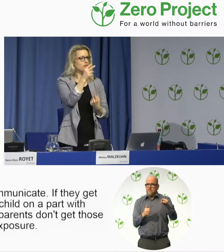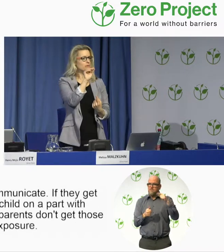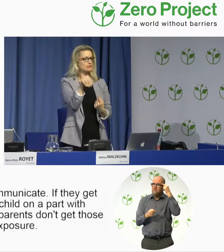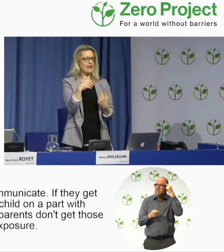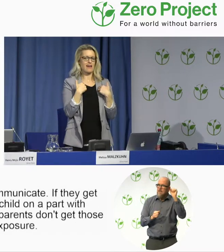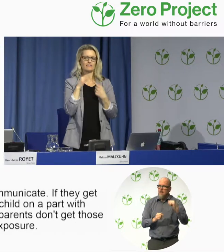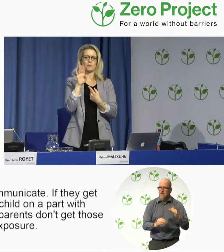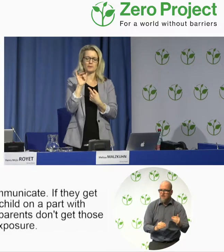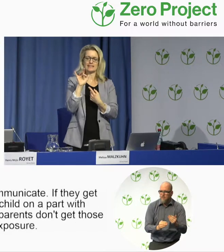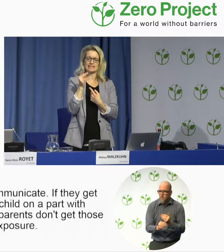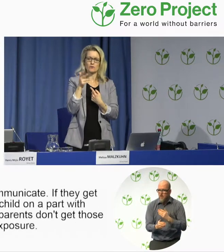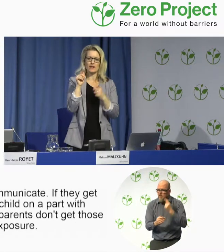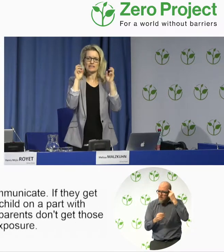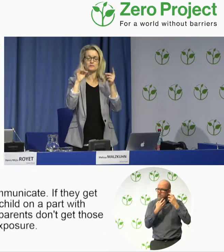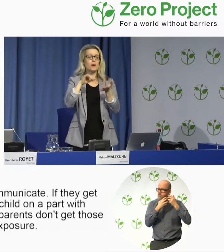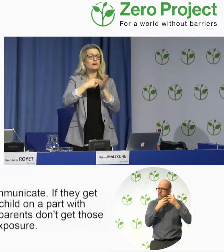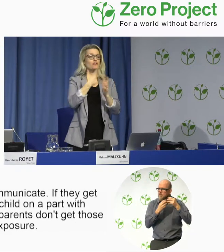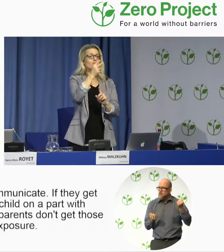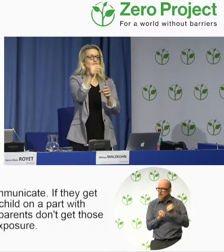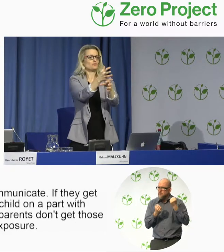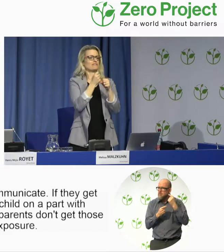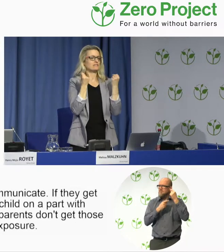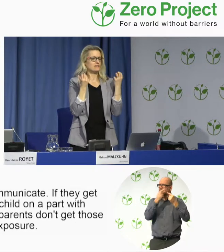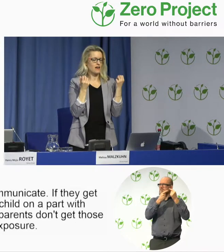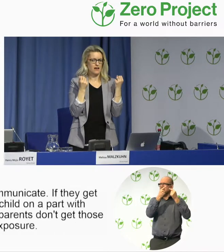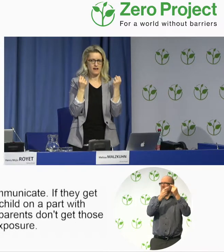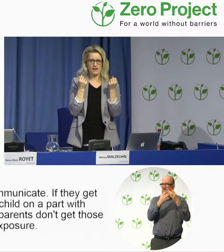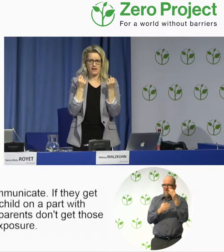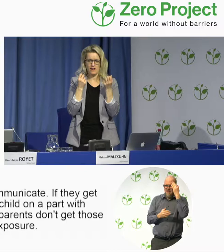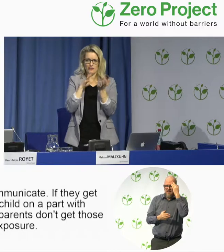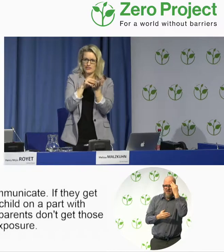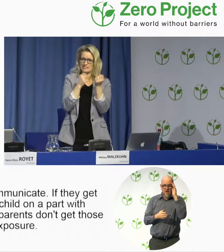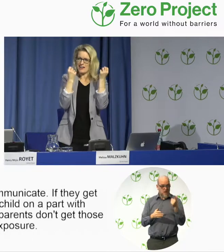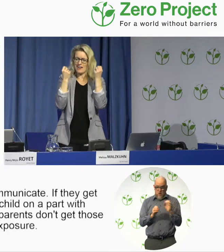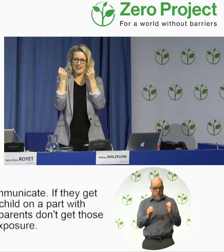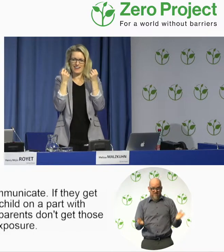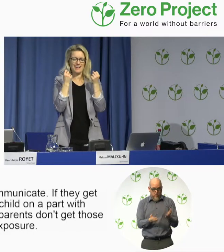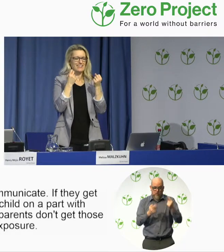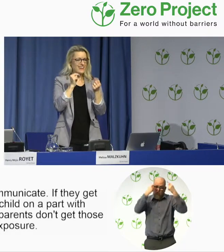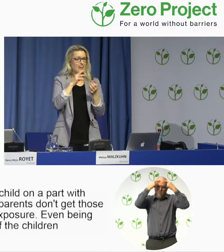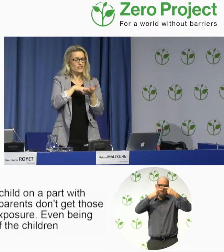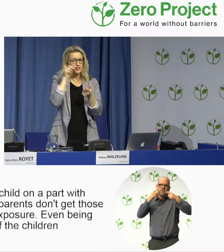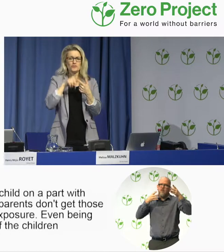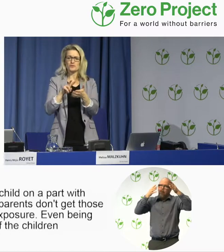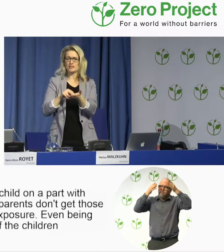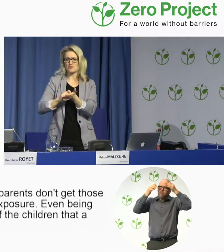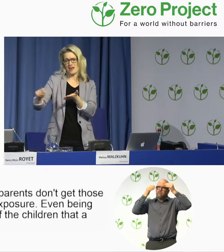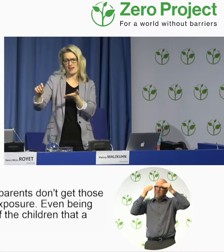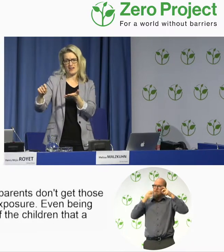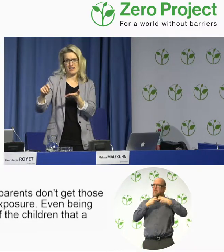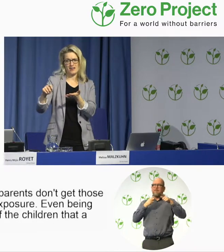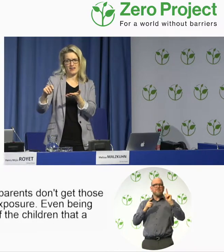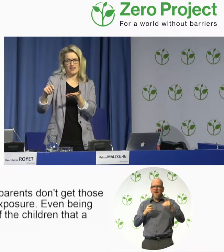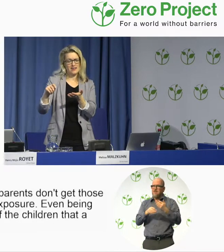language exposure. And even being placed in school is no guarantee, because only 3% of deaf children get a bilingual